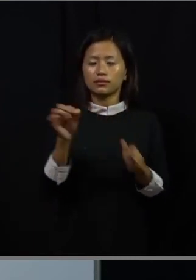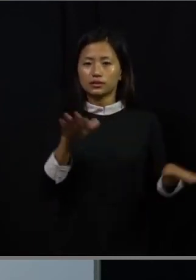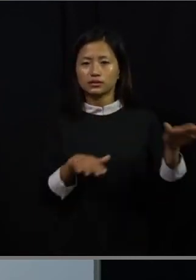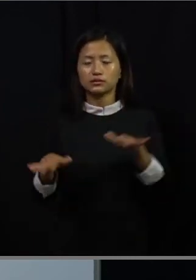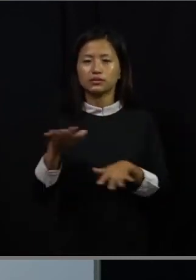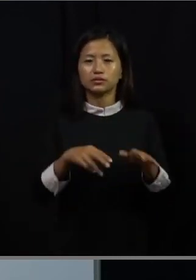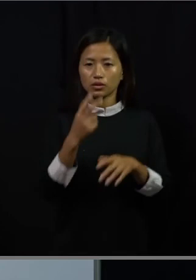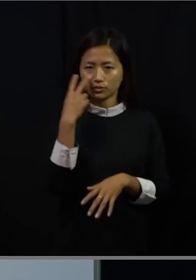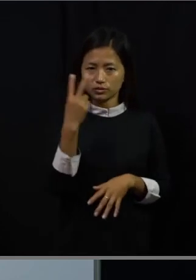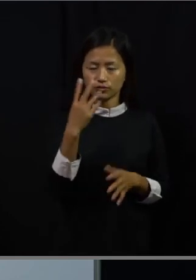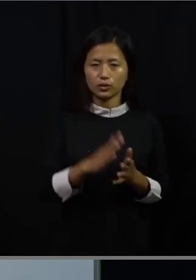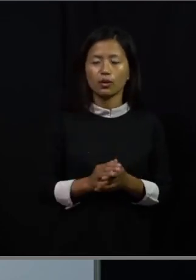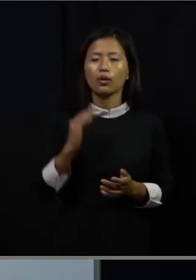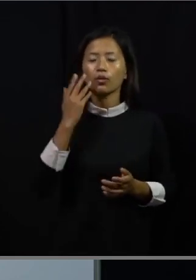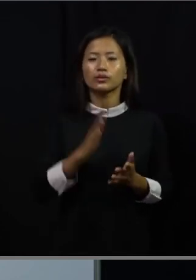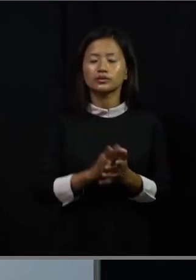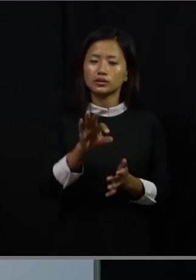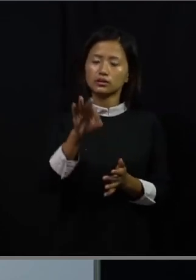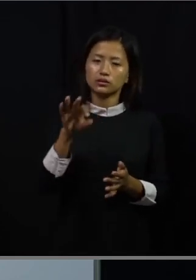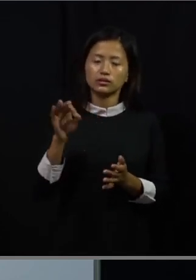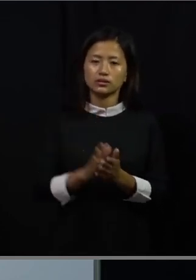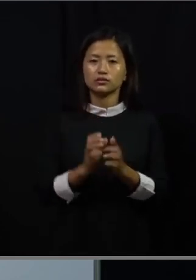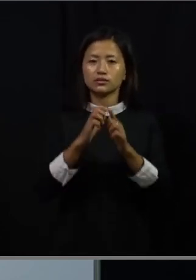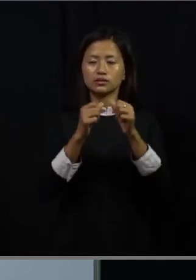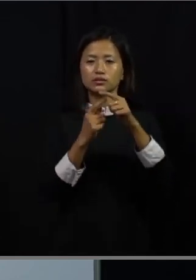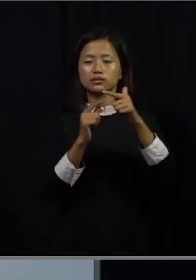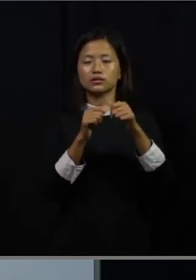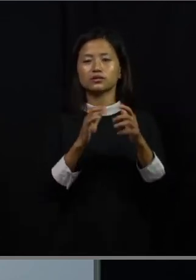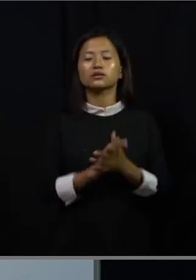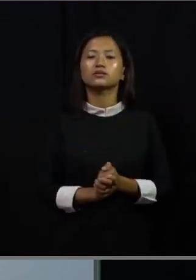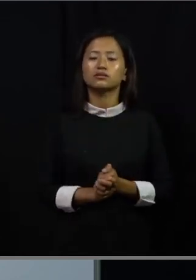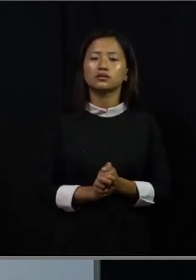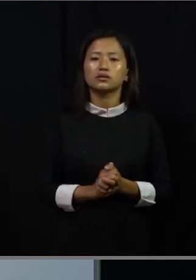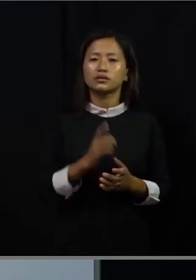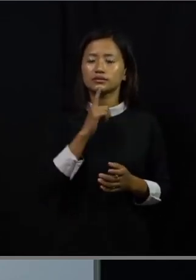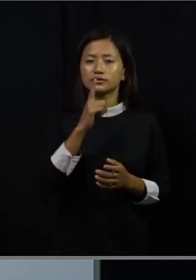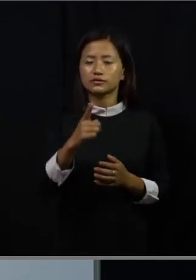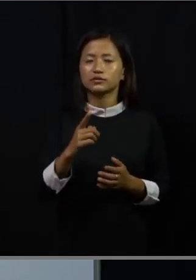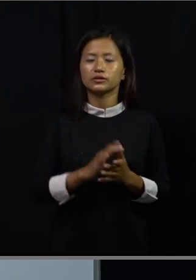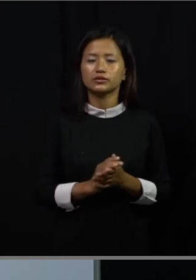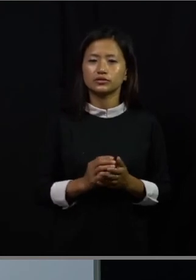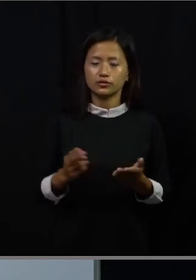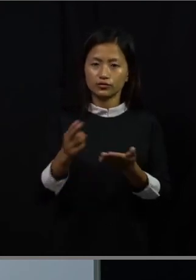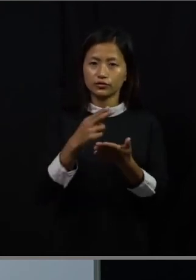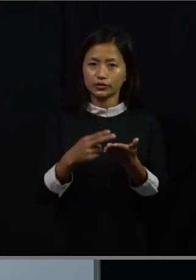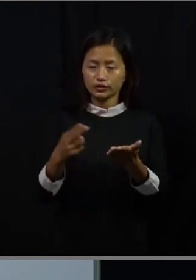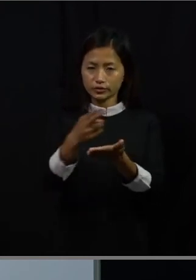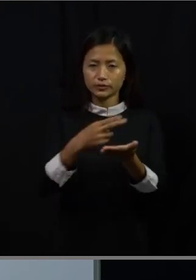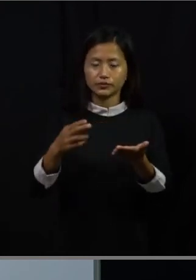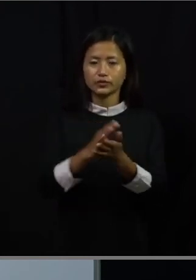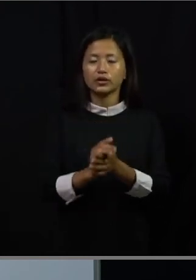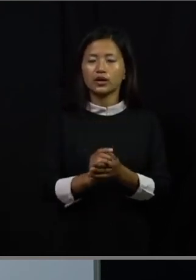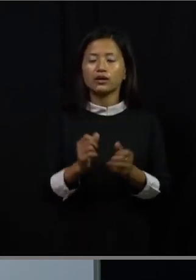participant observant. When they collect the data, okay, data collection, when they collect the information from the field, most